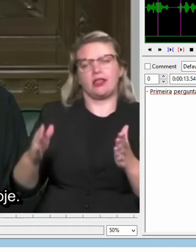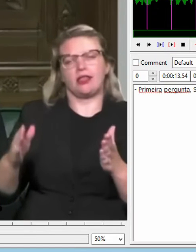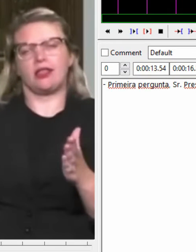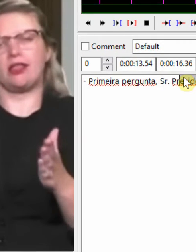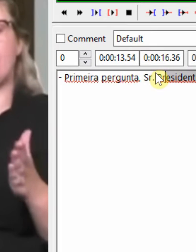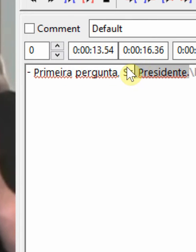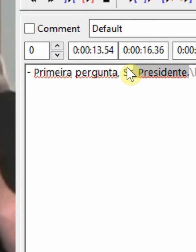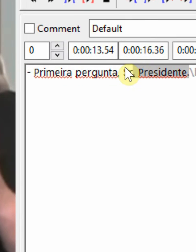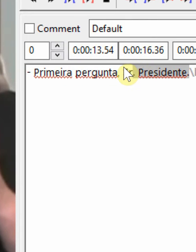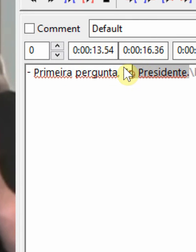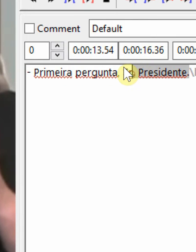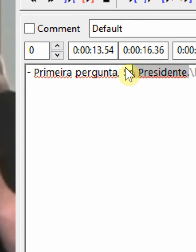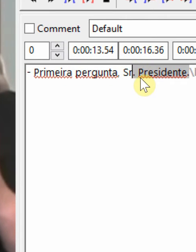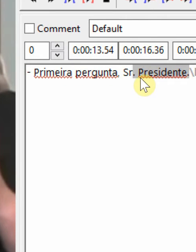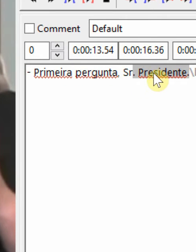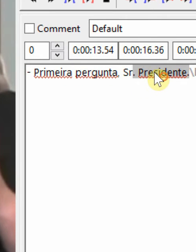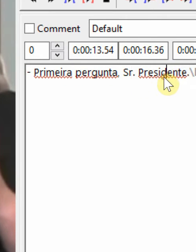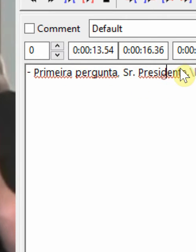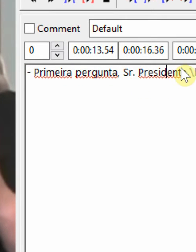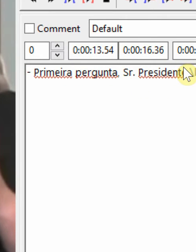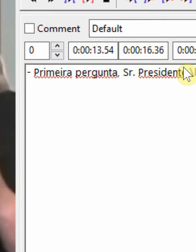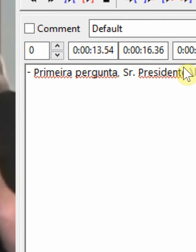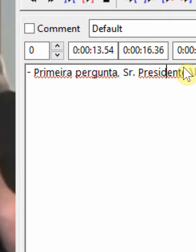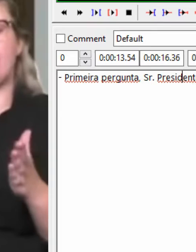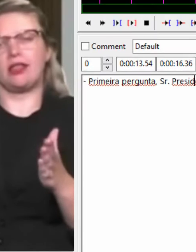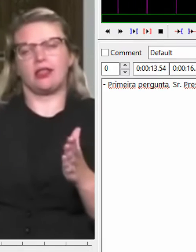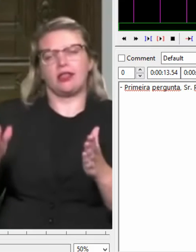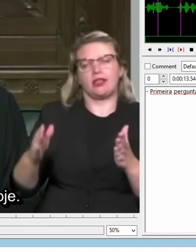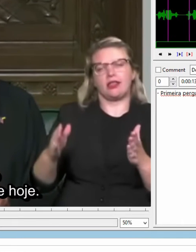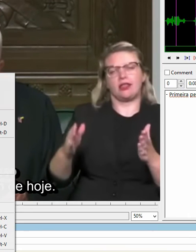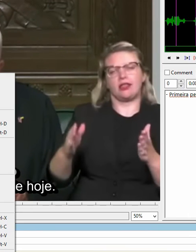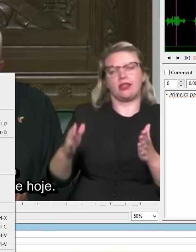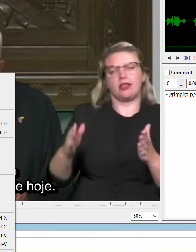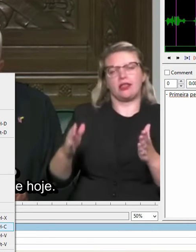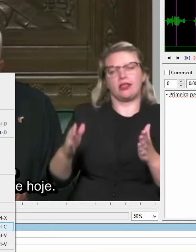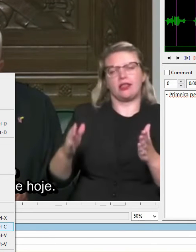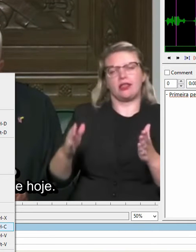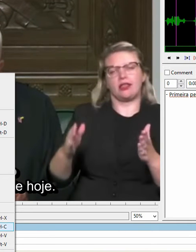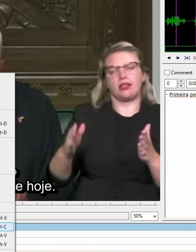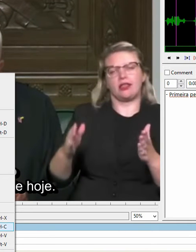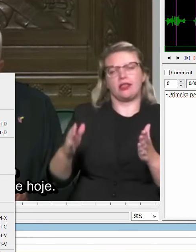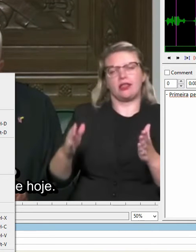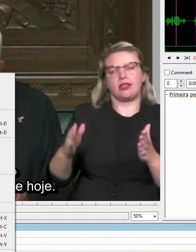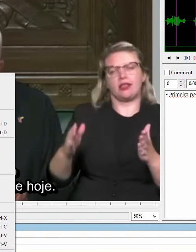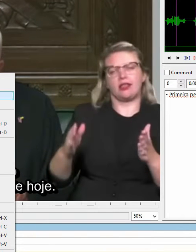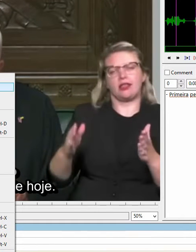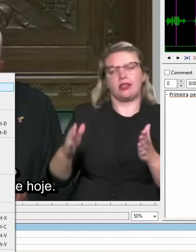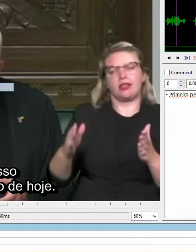way to somehow shorten the sentences or just, you know, create a new